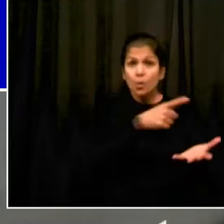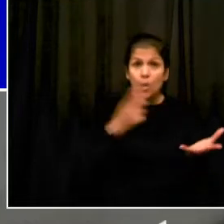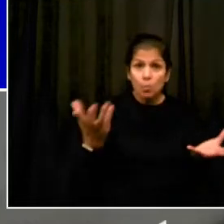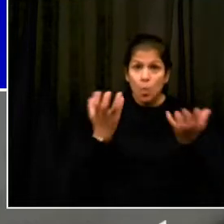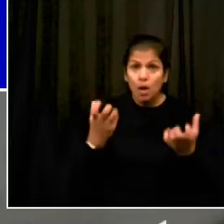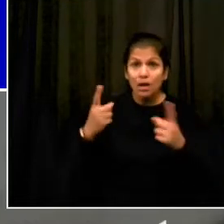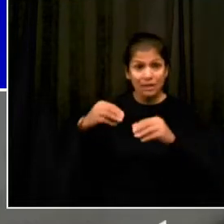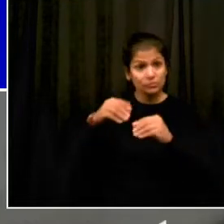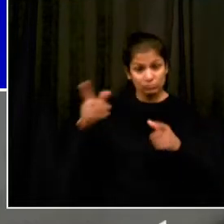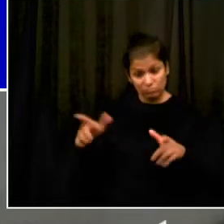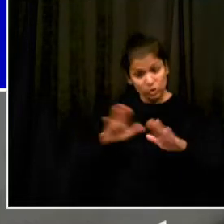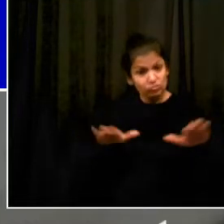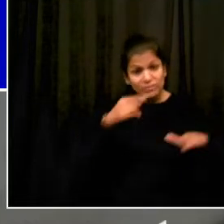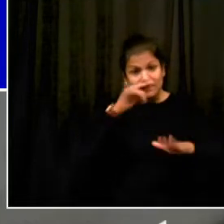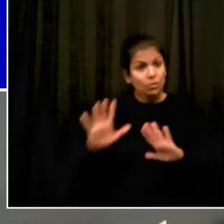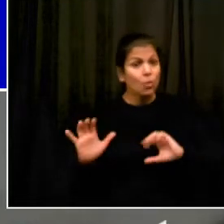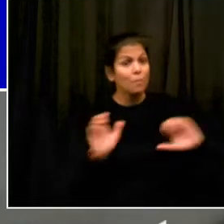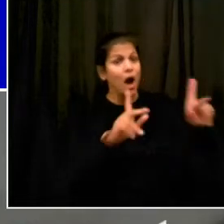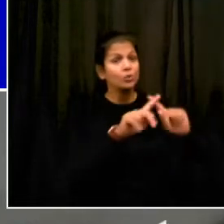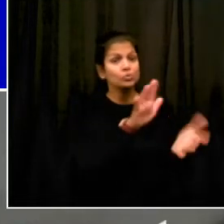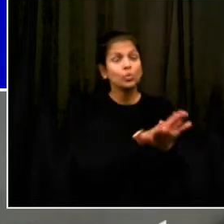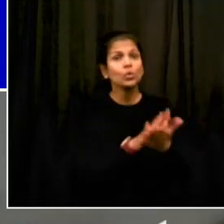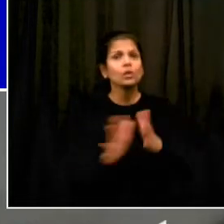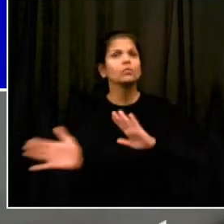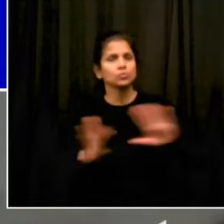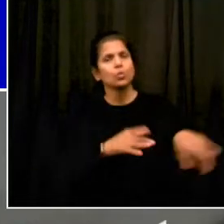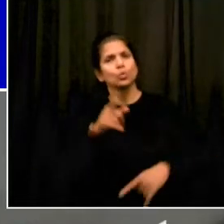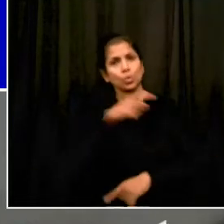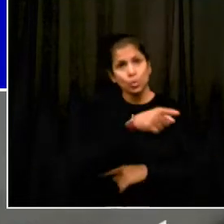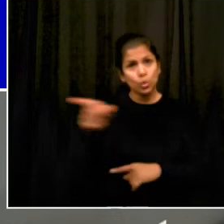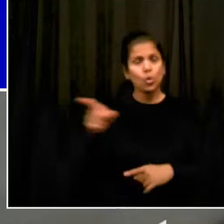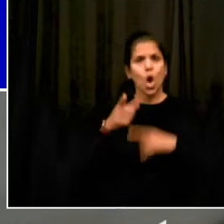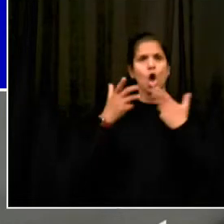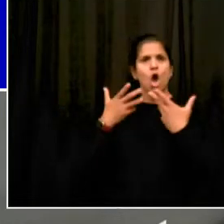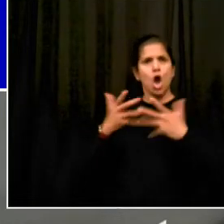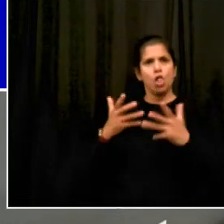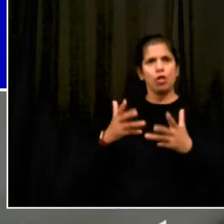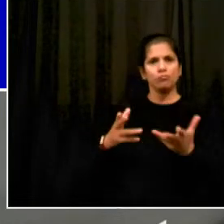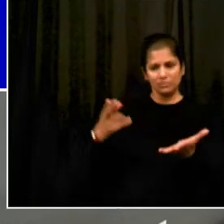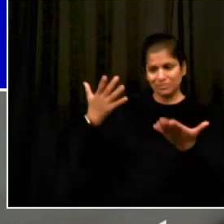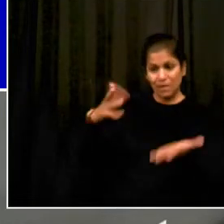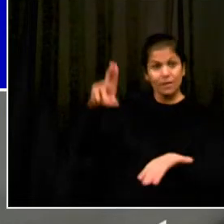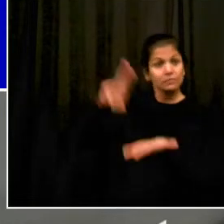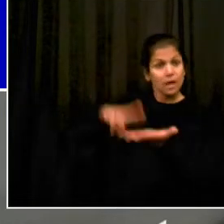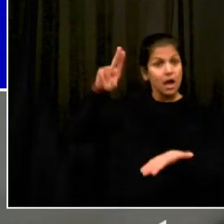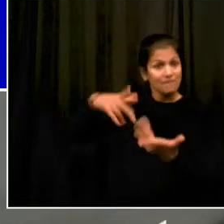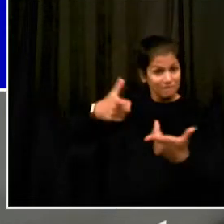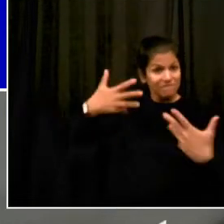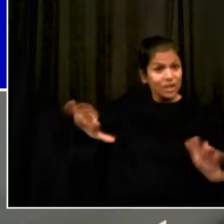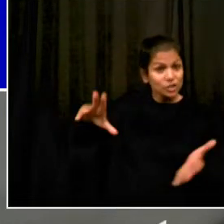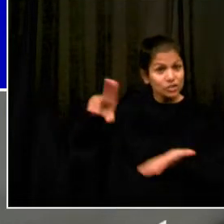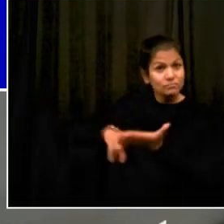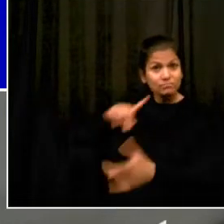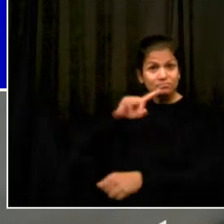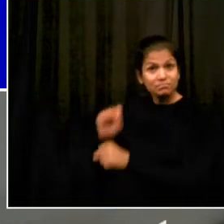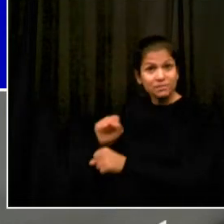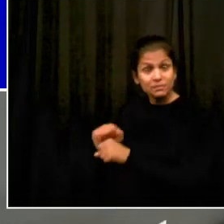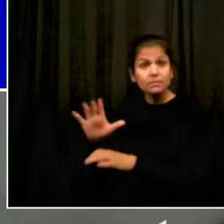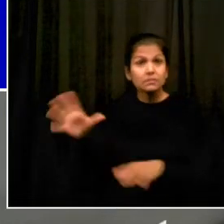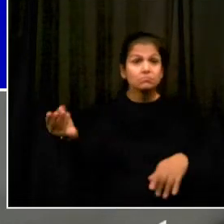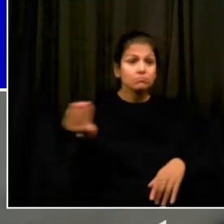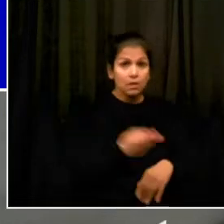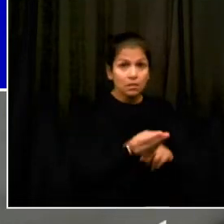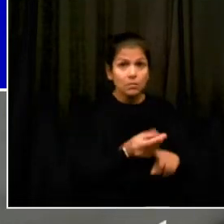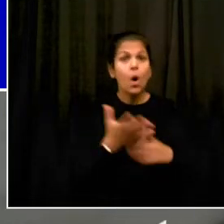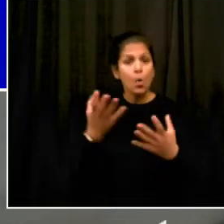online. Please do it right away. Go to mystudent.nyc, fill out that testing consent form. The other